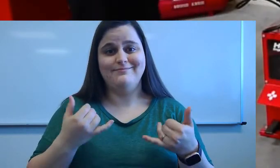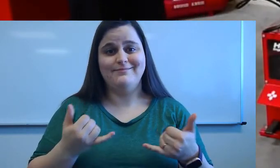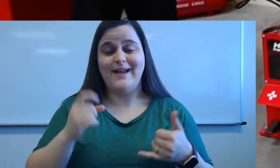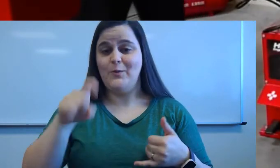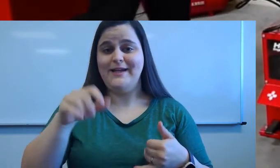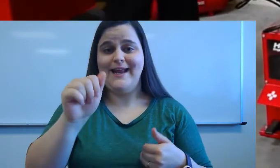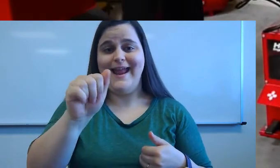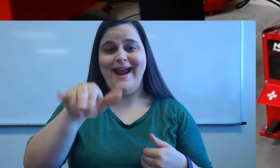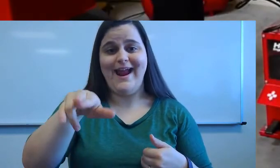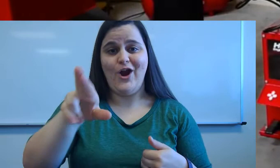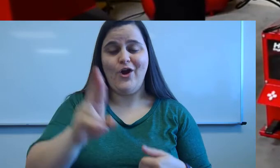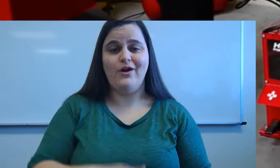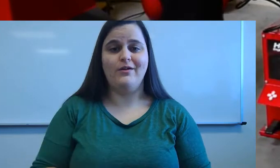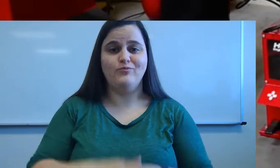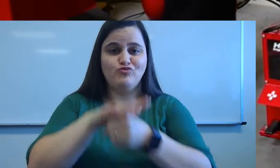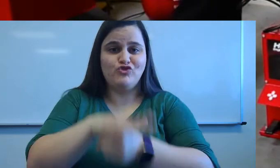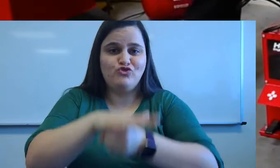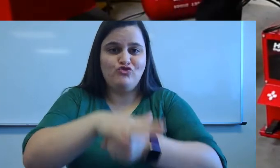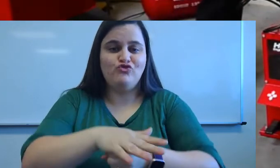Now we just need to put air in the tire.